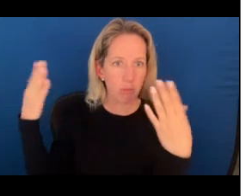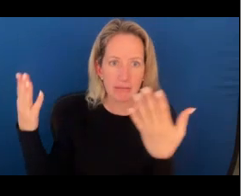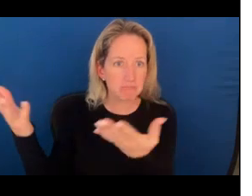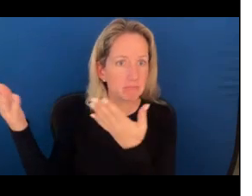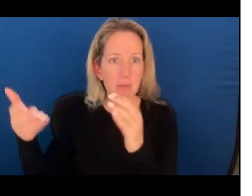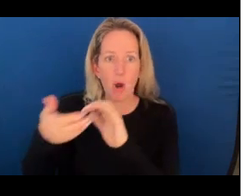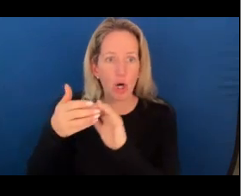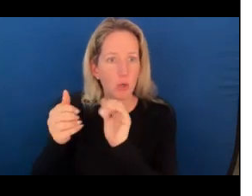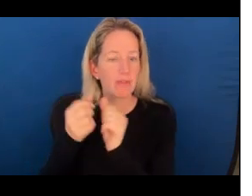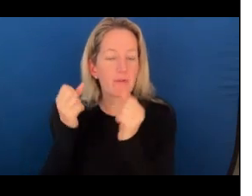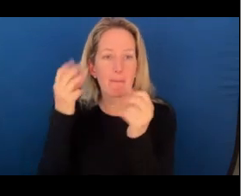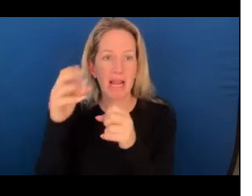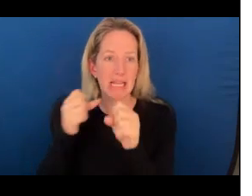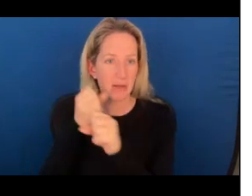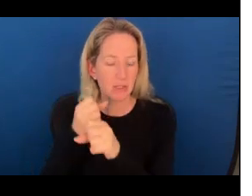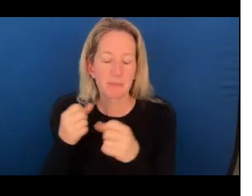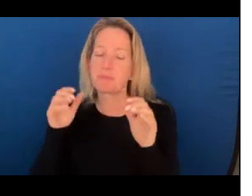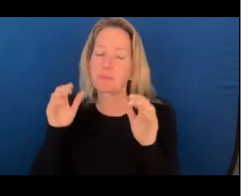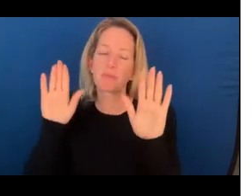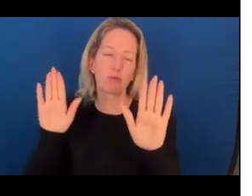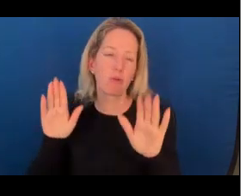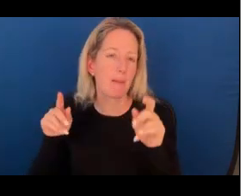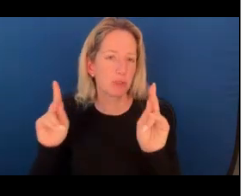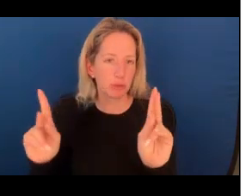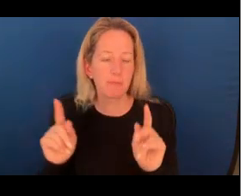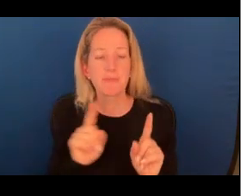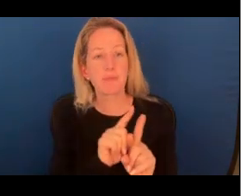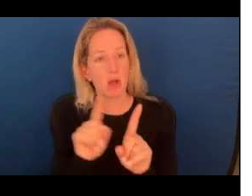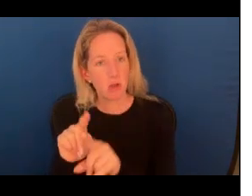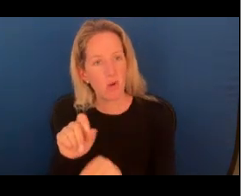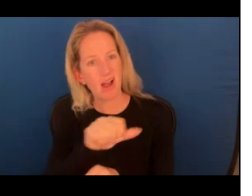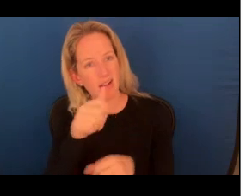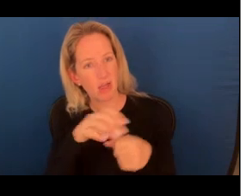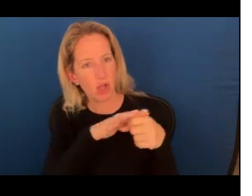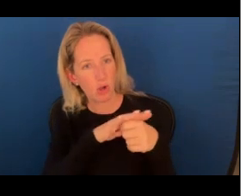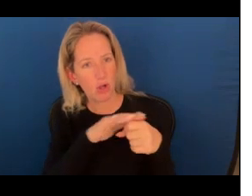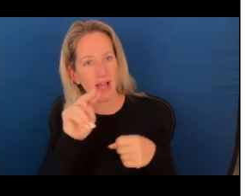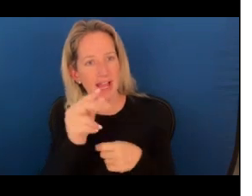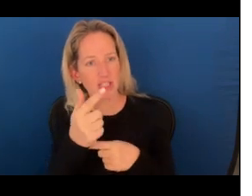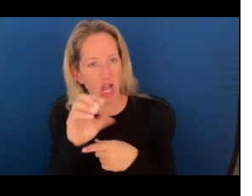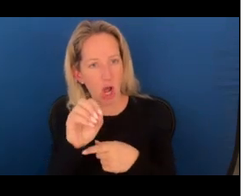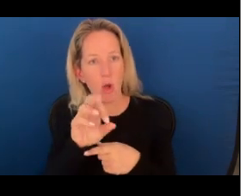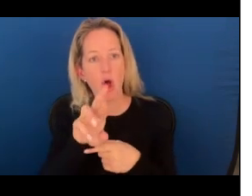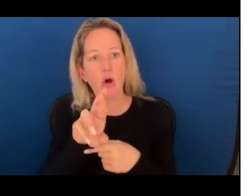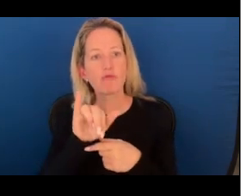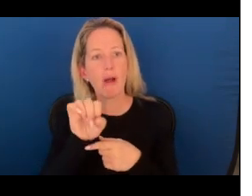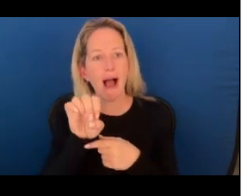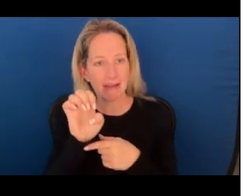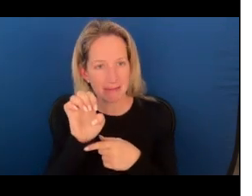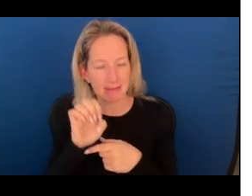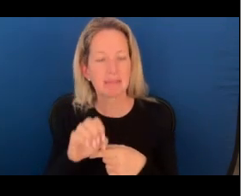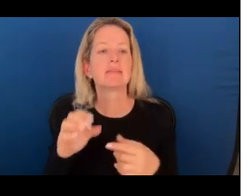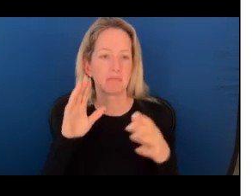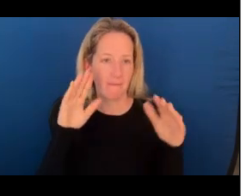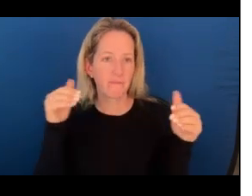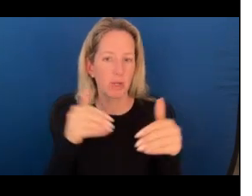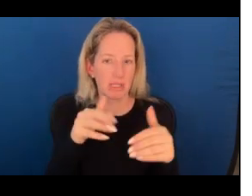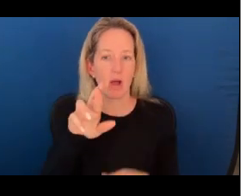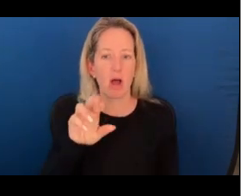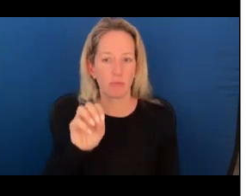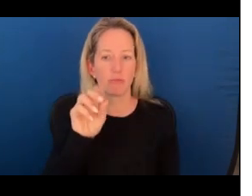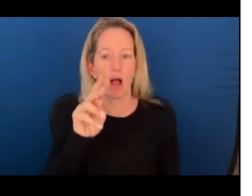it's a great opportunity. And also another local NGO, RISE, who focuses on Rockaway.